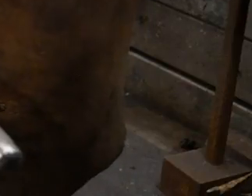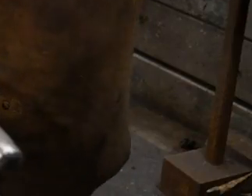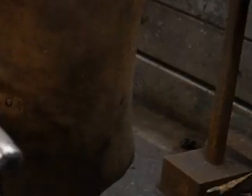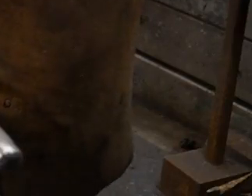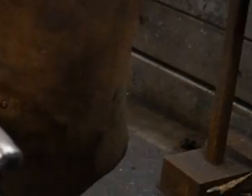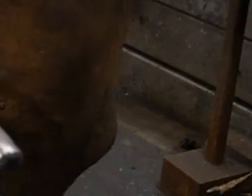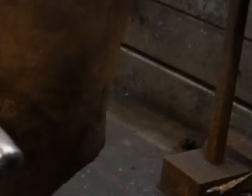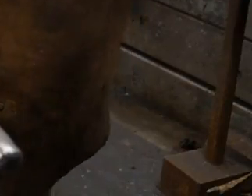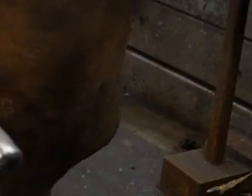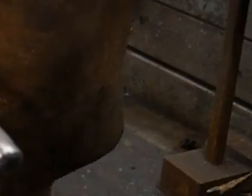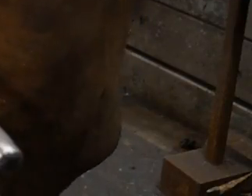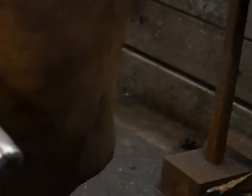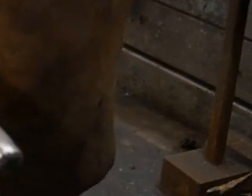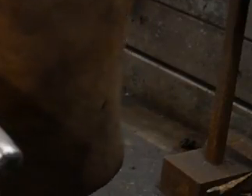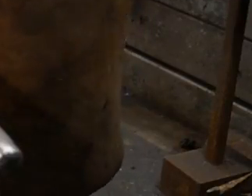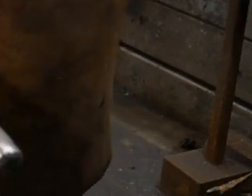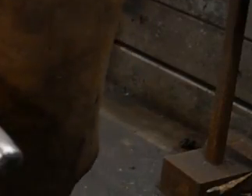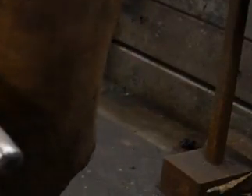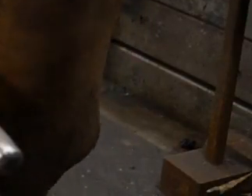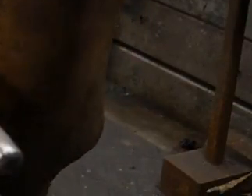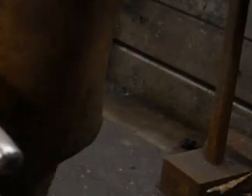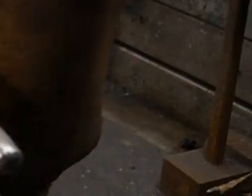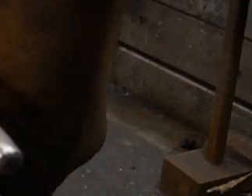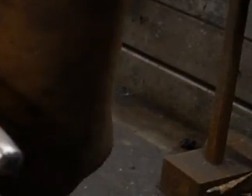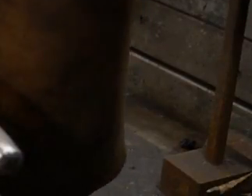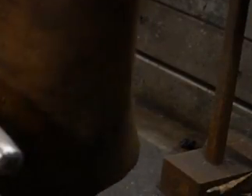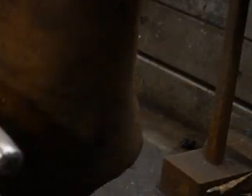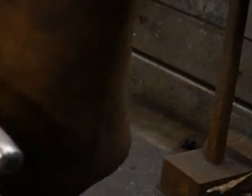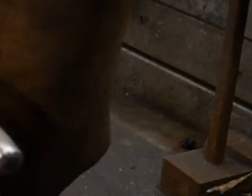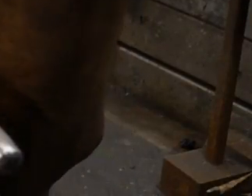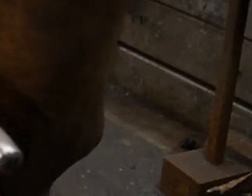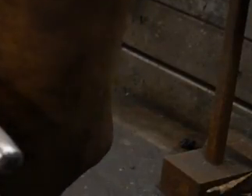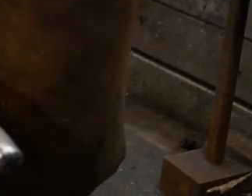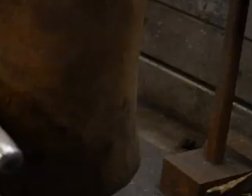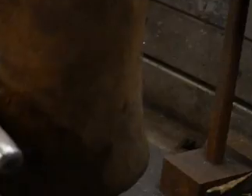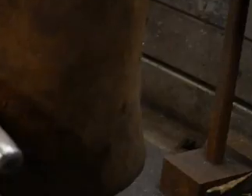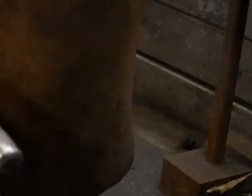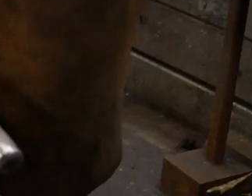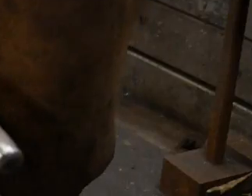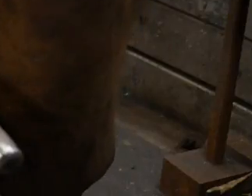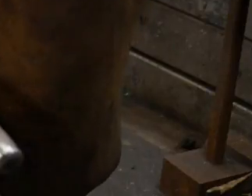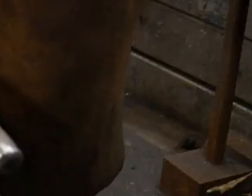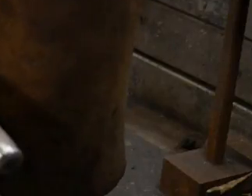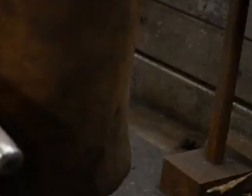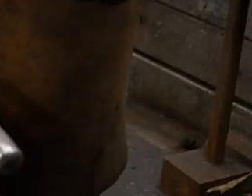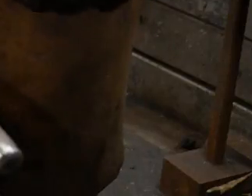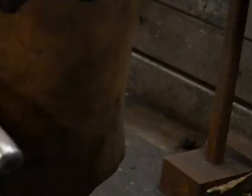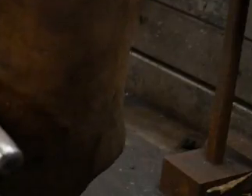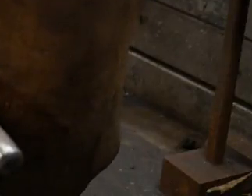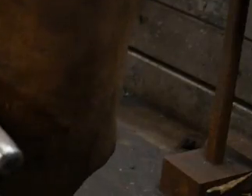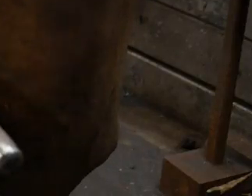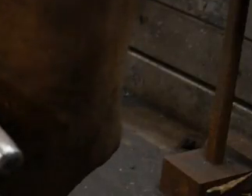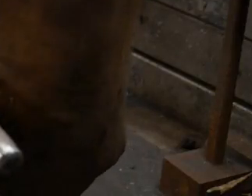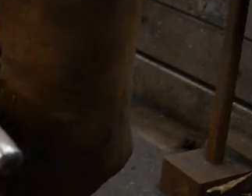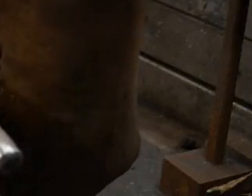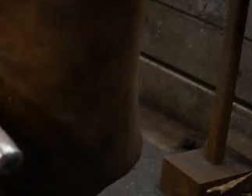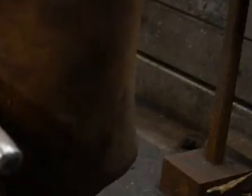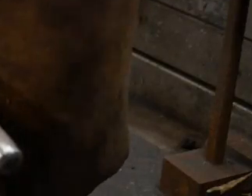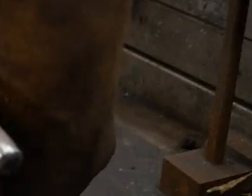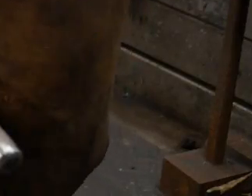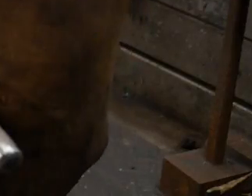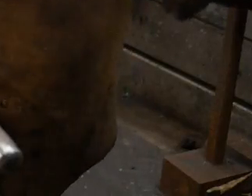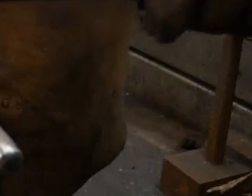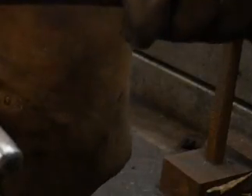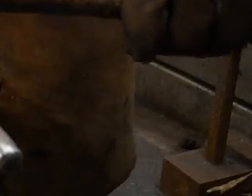I was going to say, the square one looks like it has a lot smoother of a finish on the surface. Mm-hmm. Well, why would the round one be of